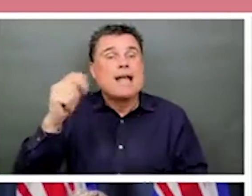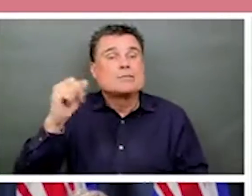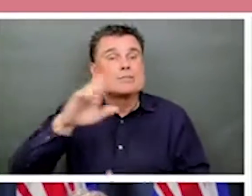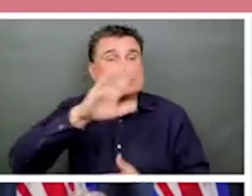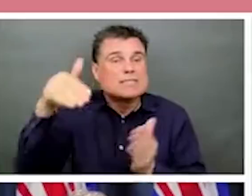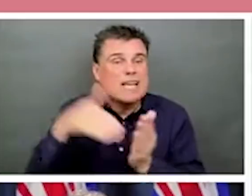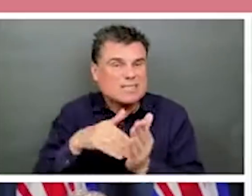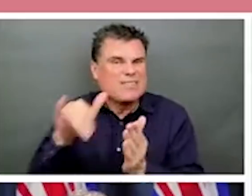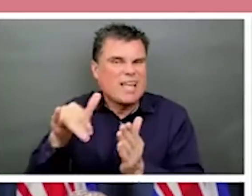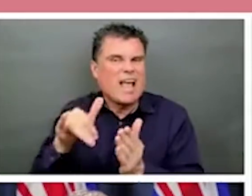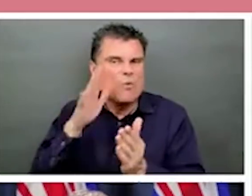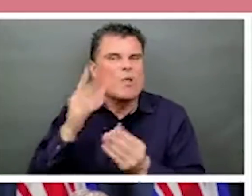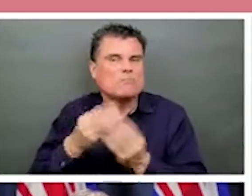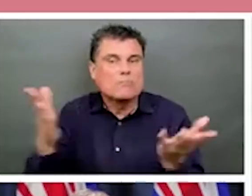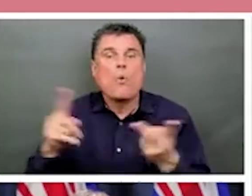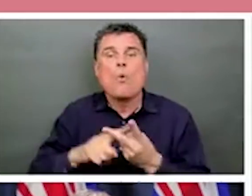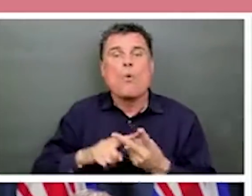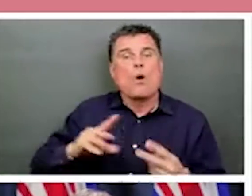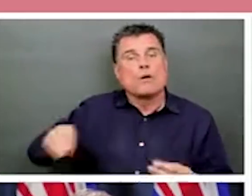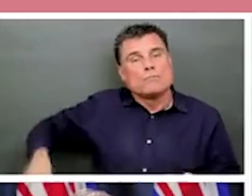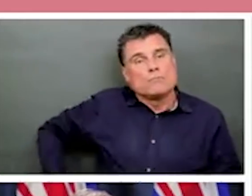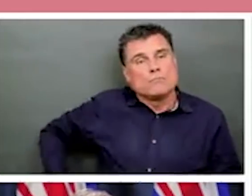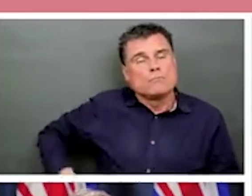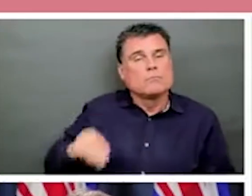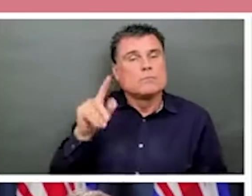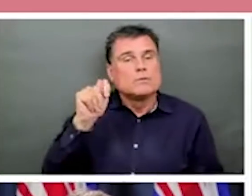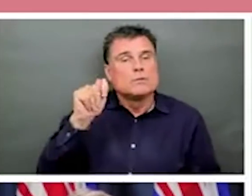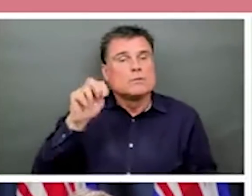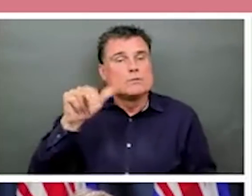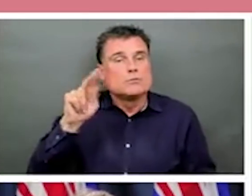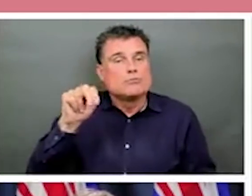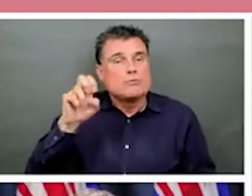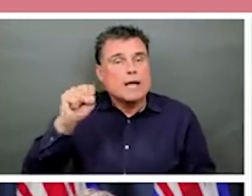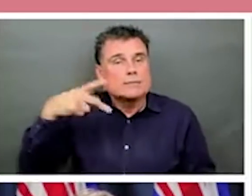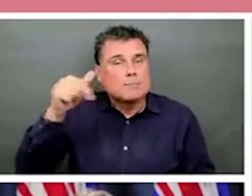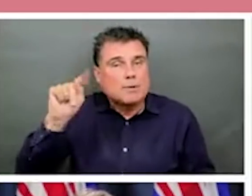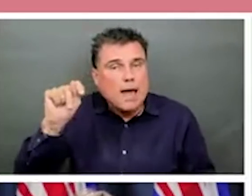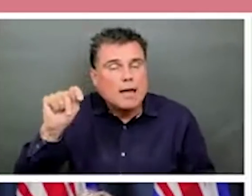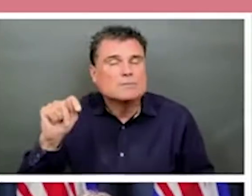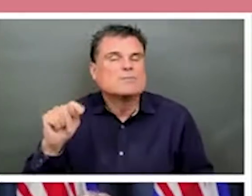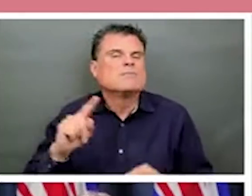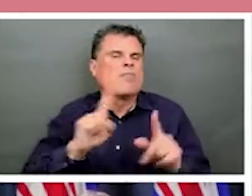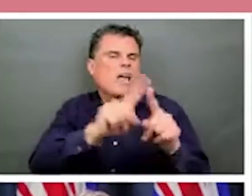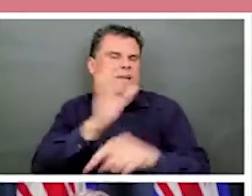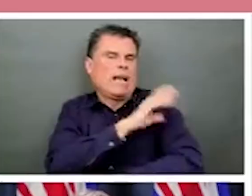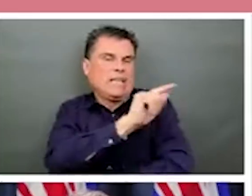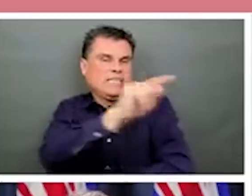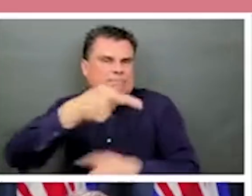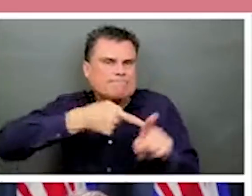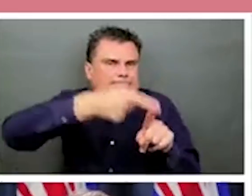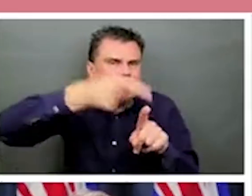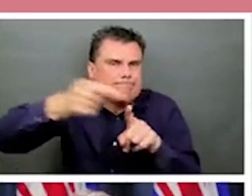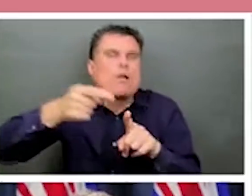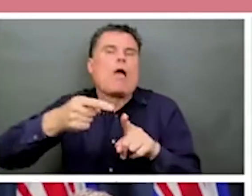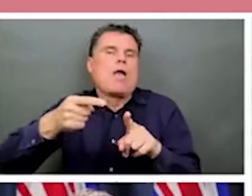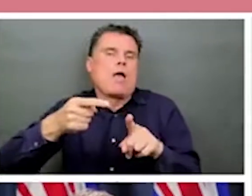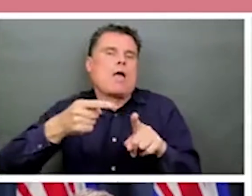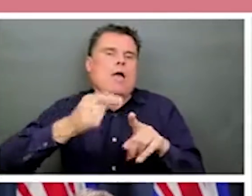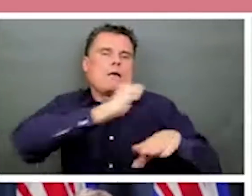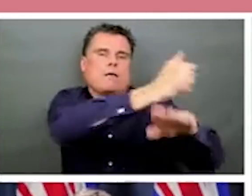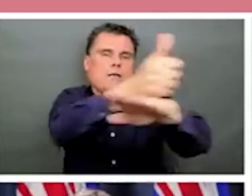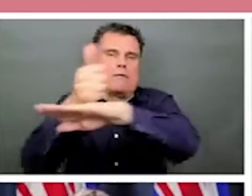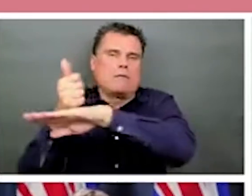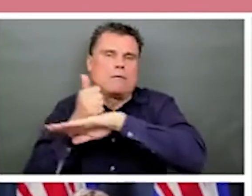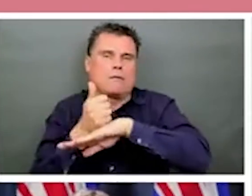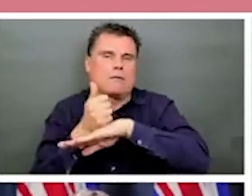with cystic fibrosis. They will then, the other groups, those with severe asthma and COPD,